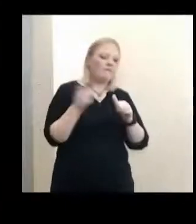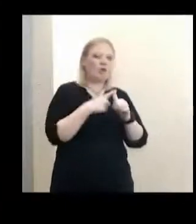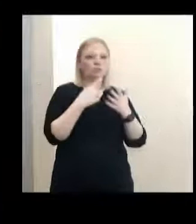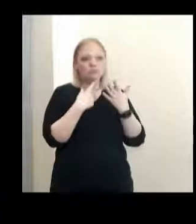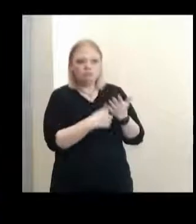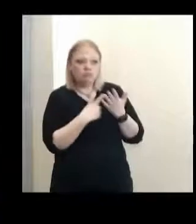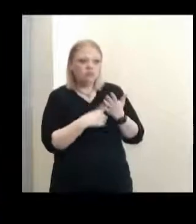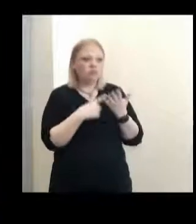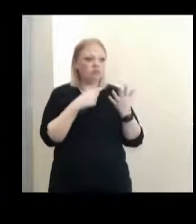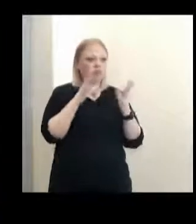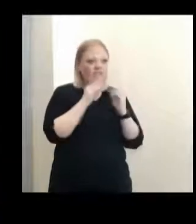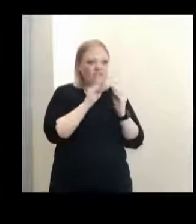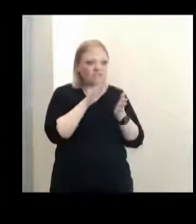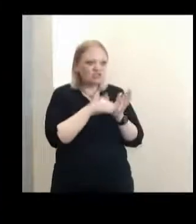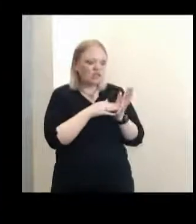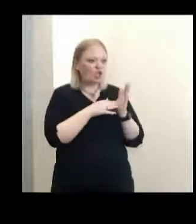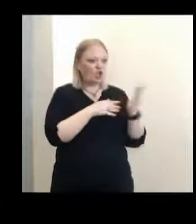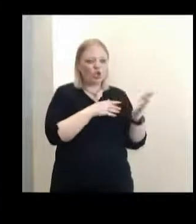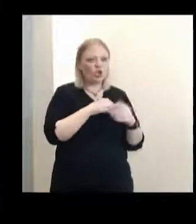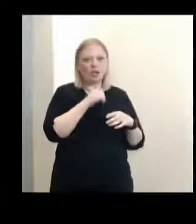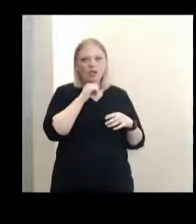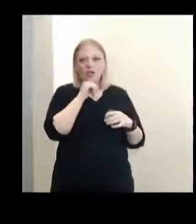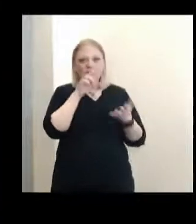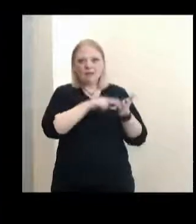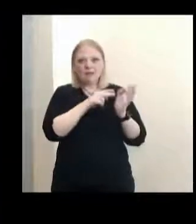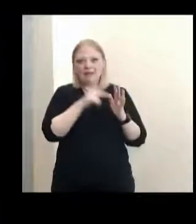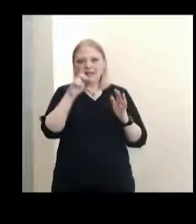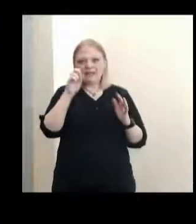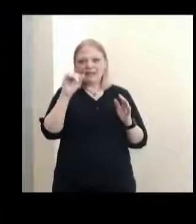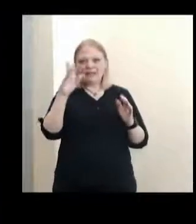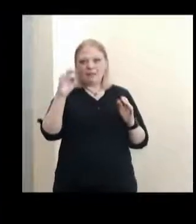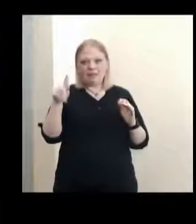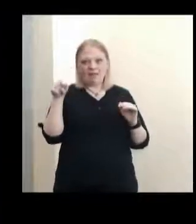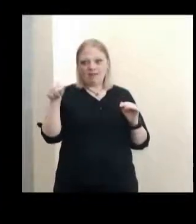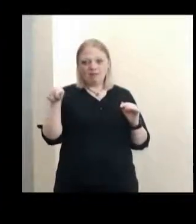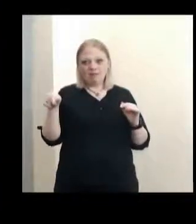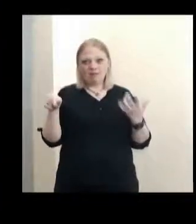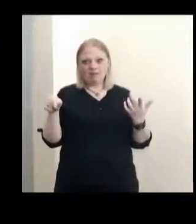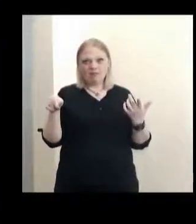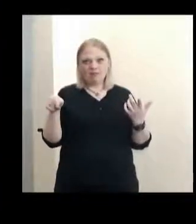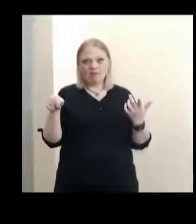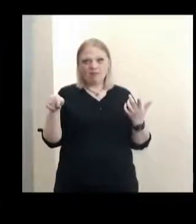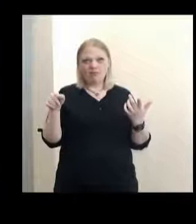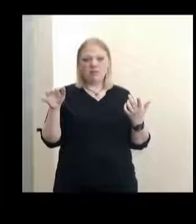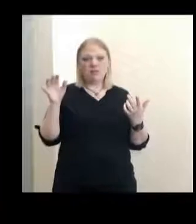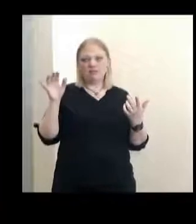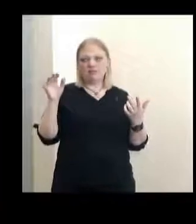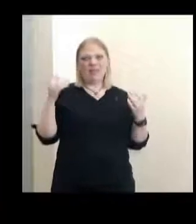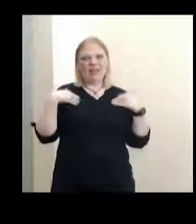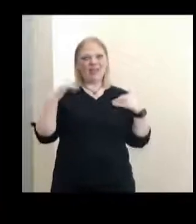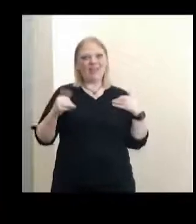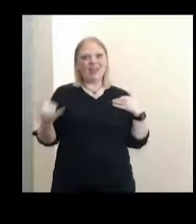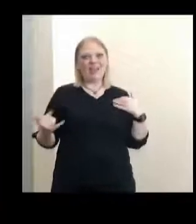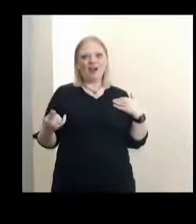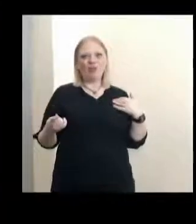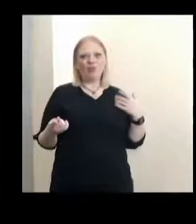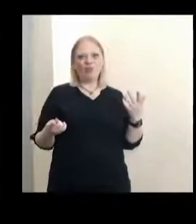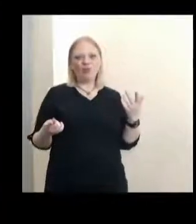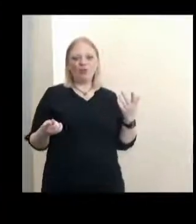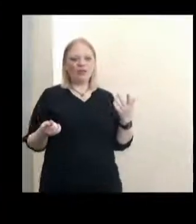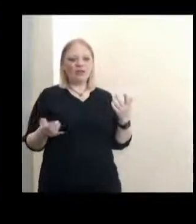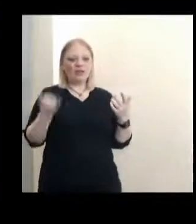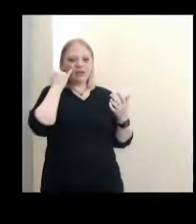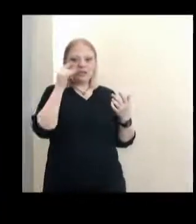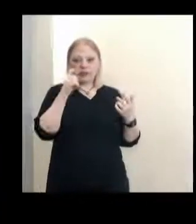convention center, we weren't talking about the Key Bank Center as a location. We have the Key Bank Center as a location now. And if we have to ramp